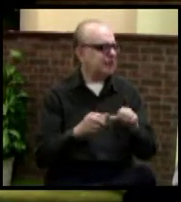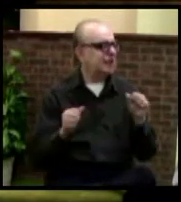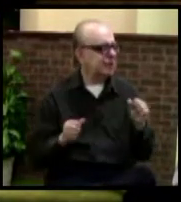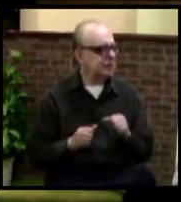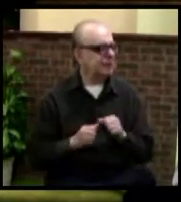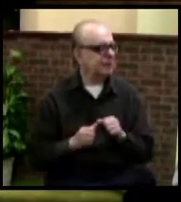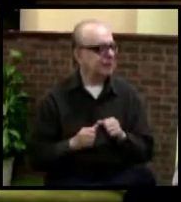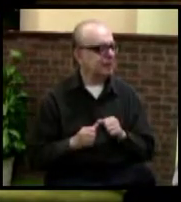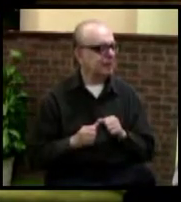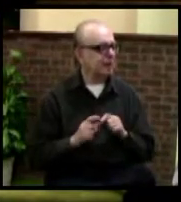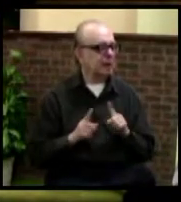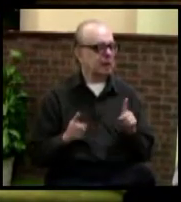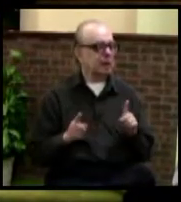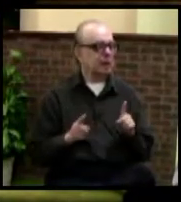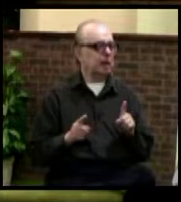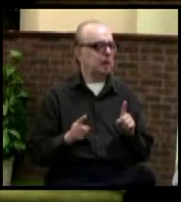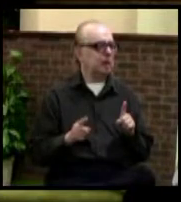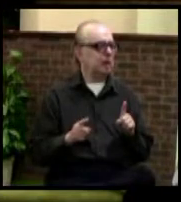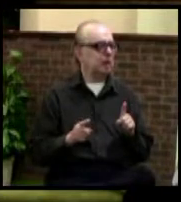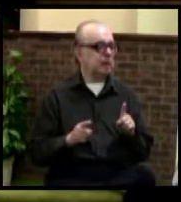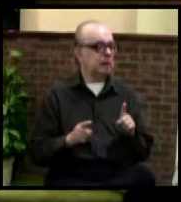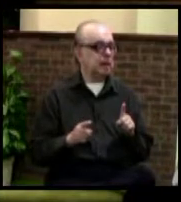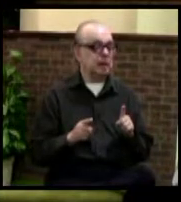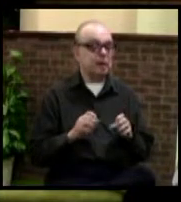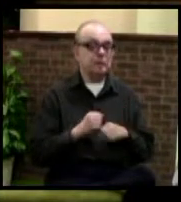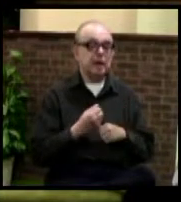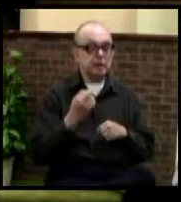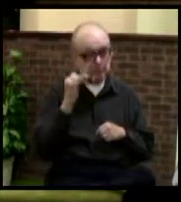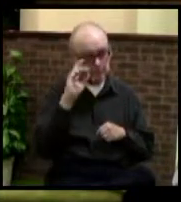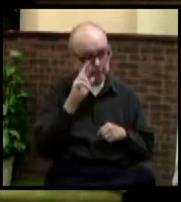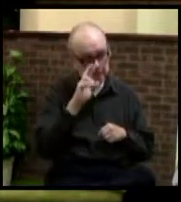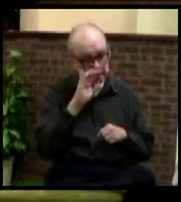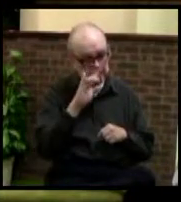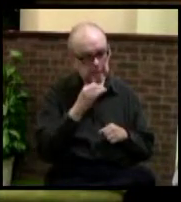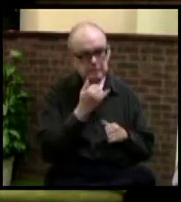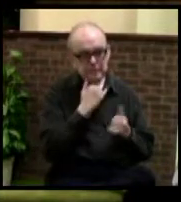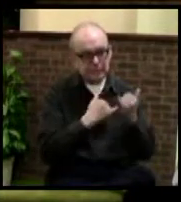it, but he had a slight miscalculation.